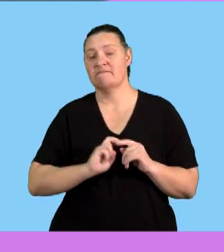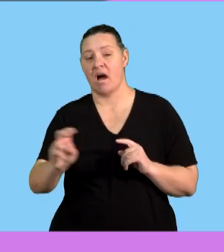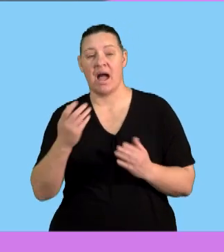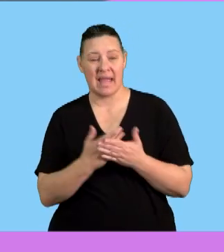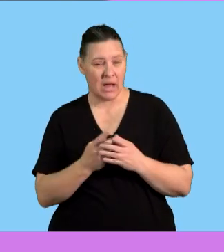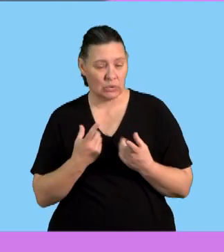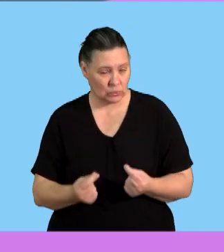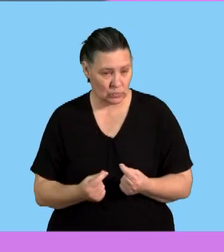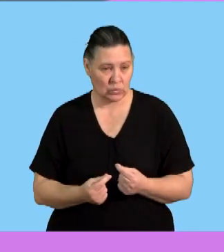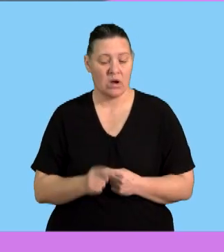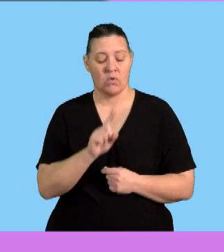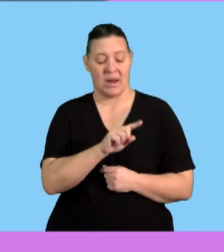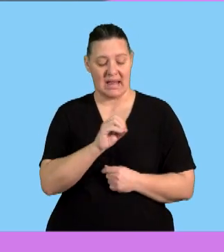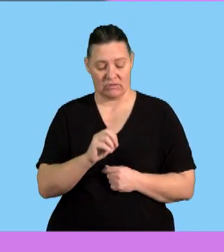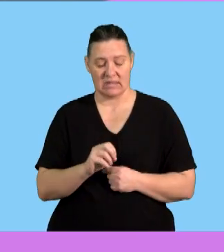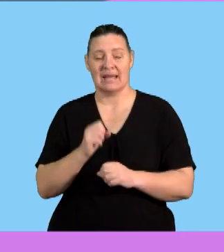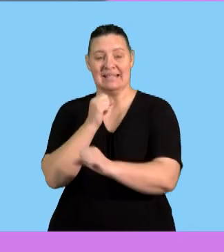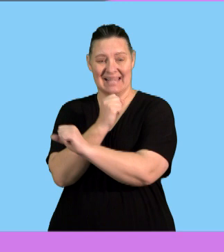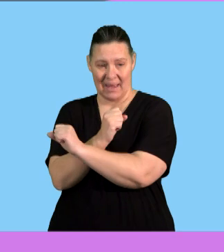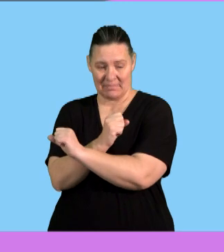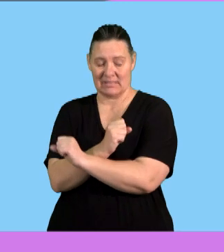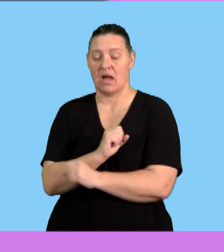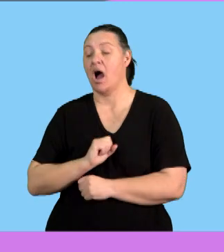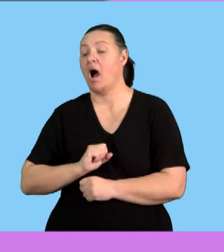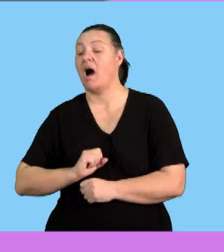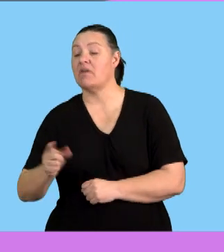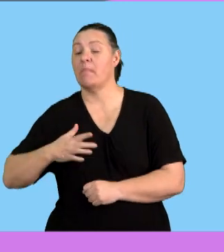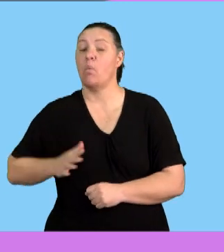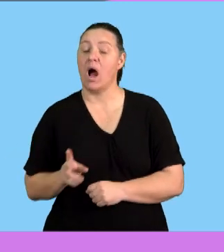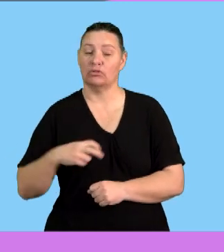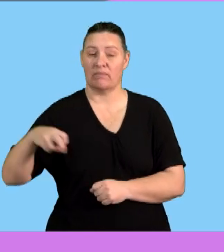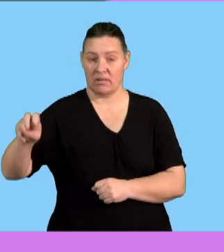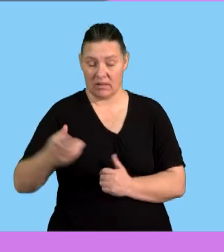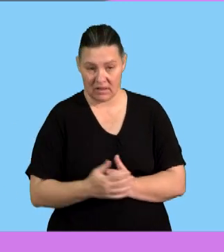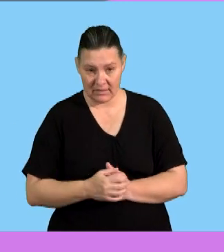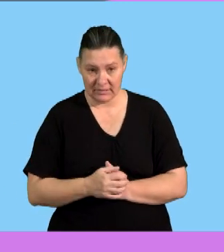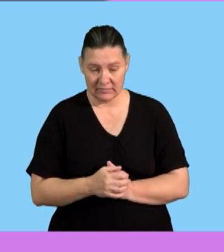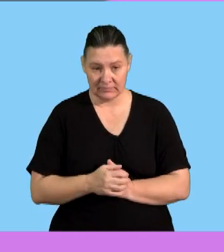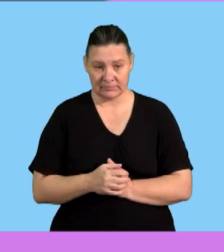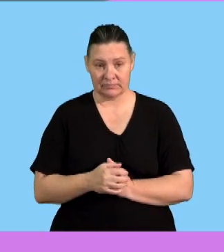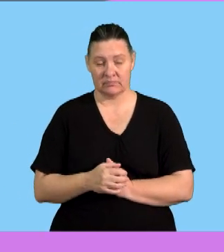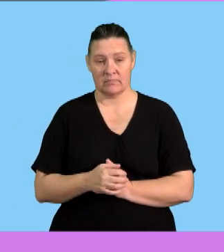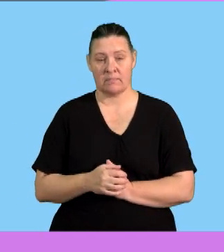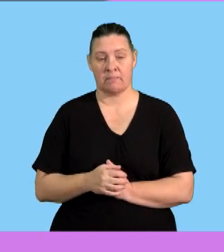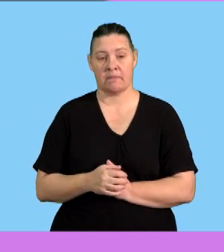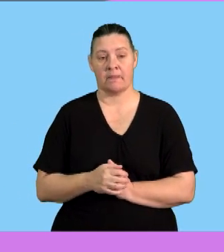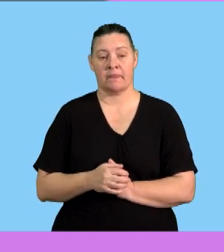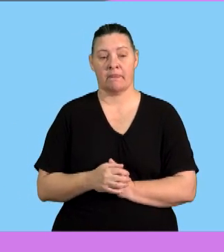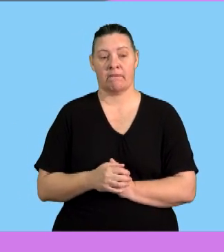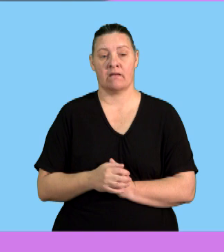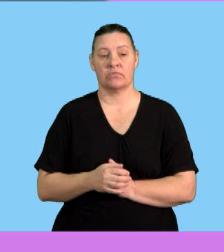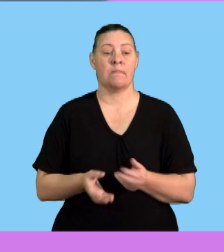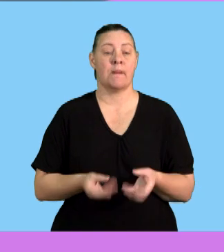traveled, multiply by the distance to be traveled. Right, so now this